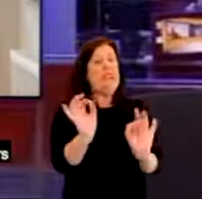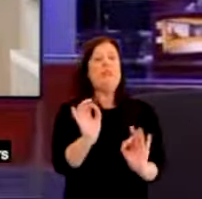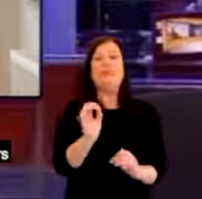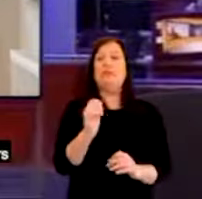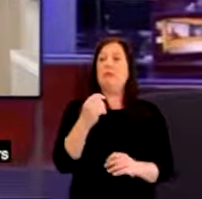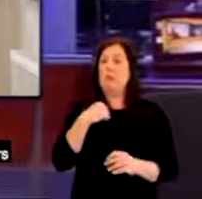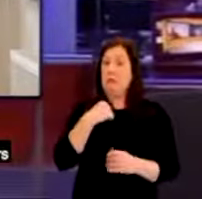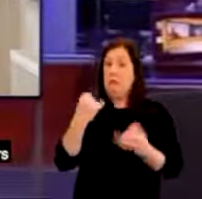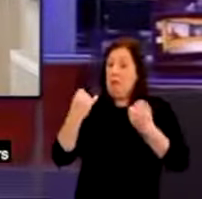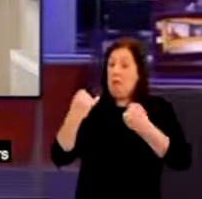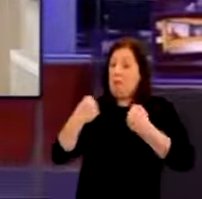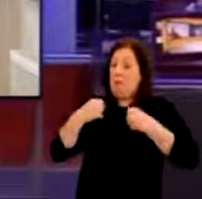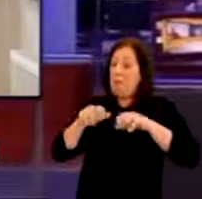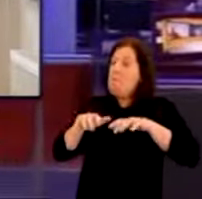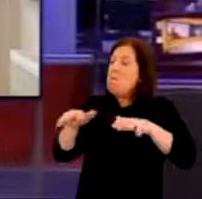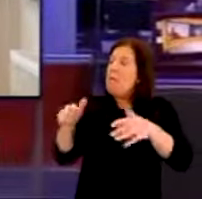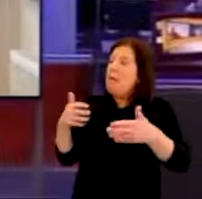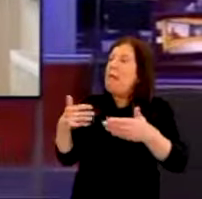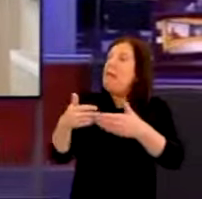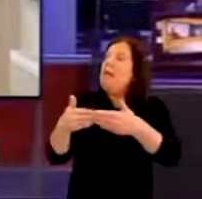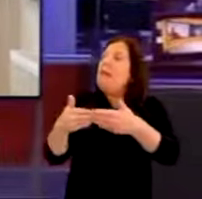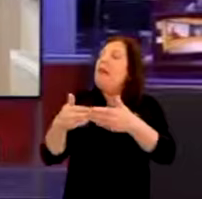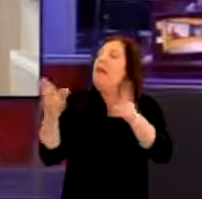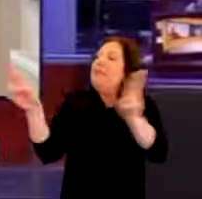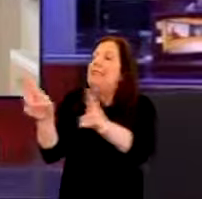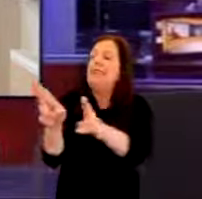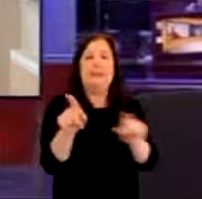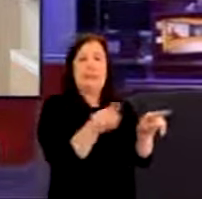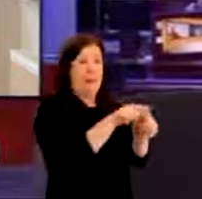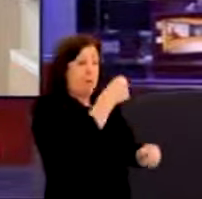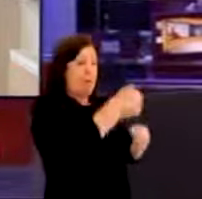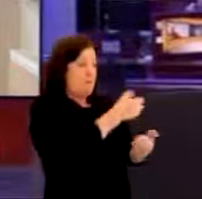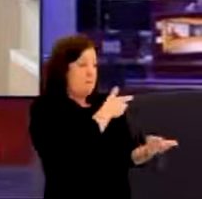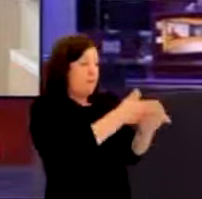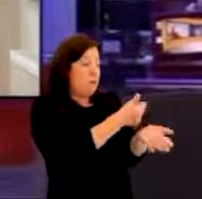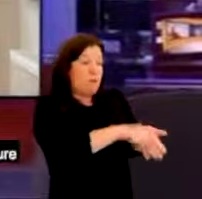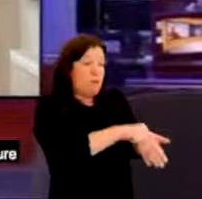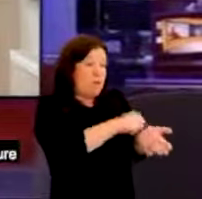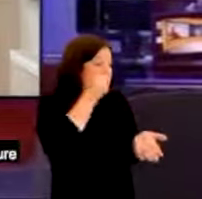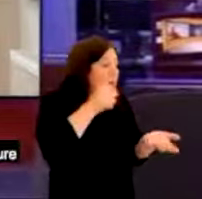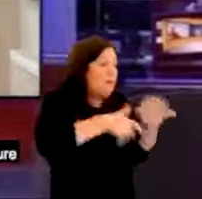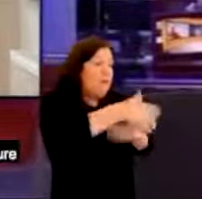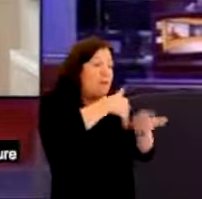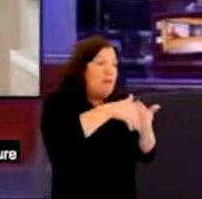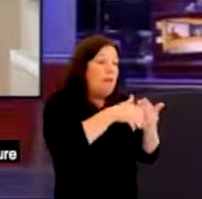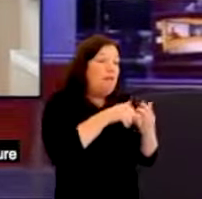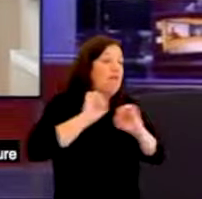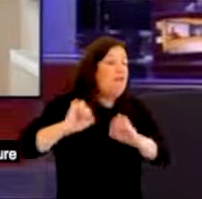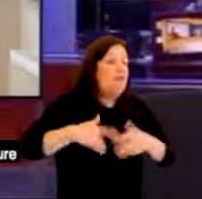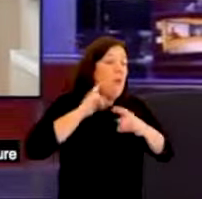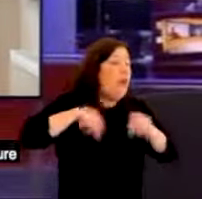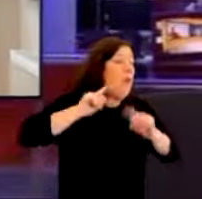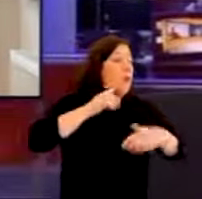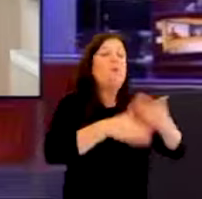be emerging from years of corruption, bigotry and deceit. For the first and only time